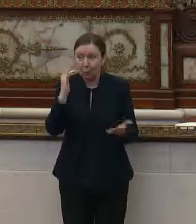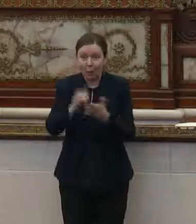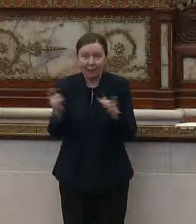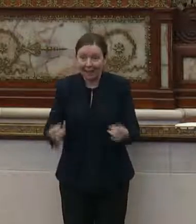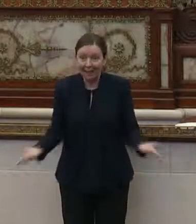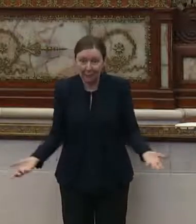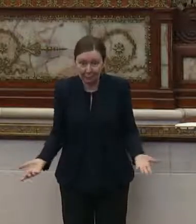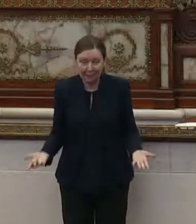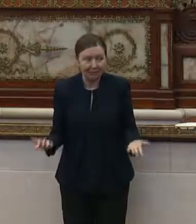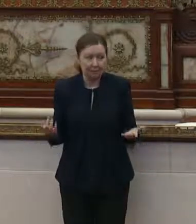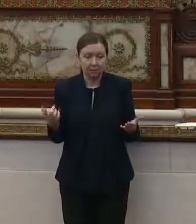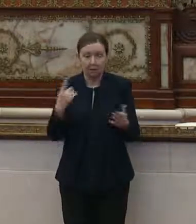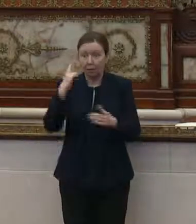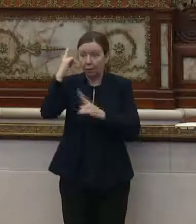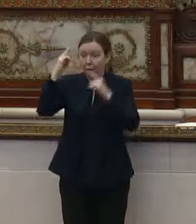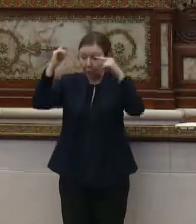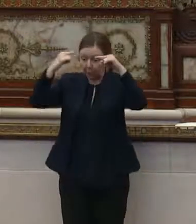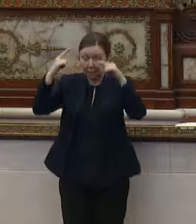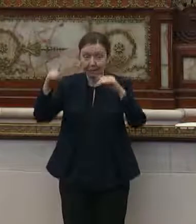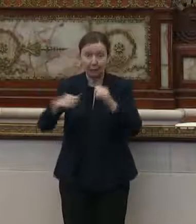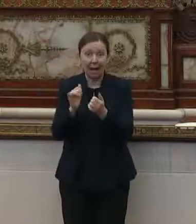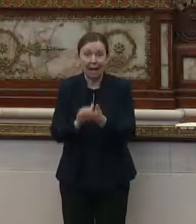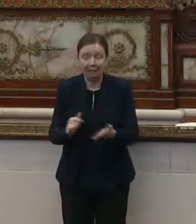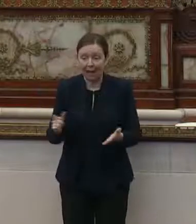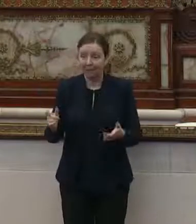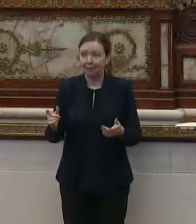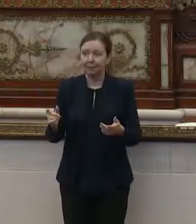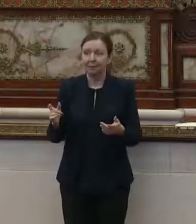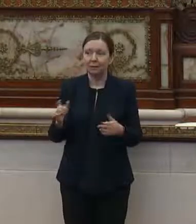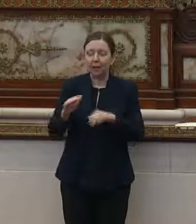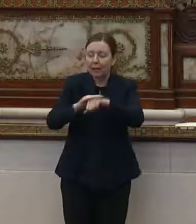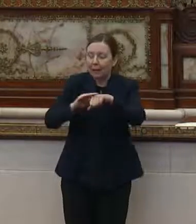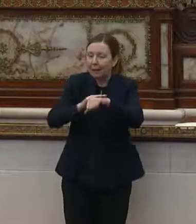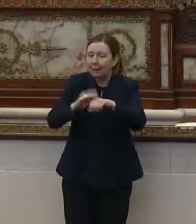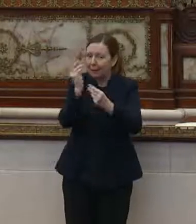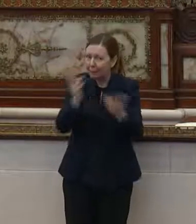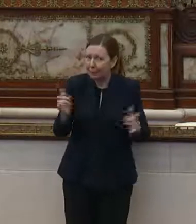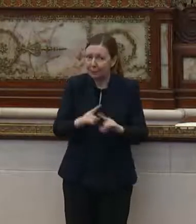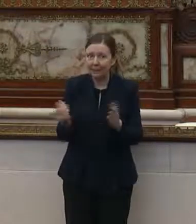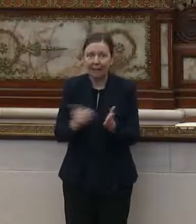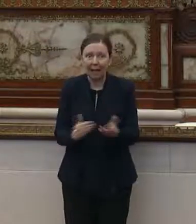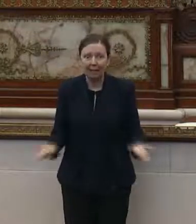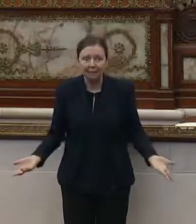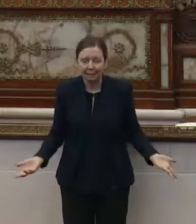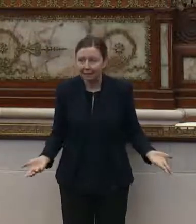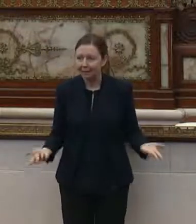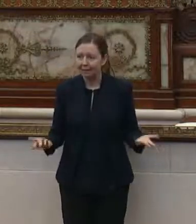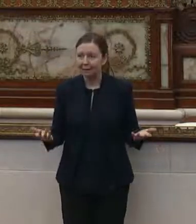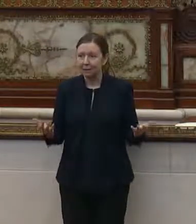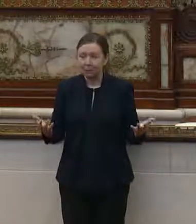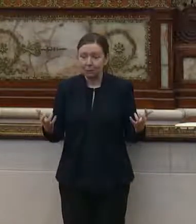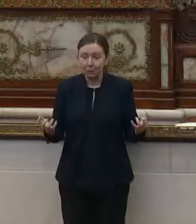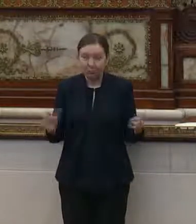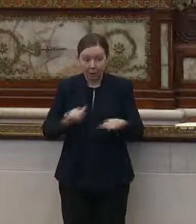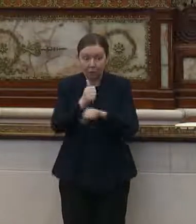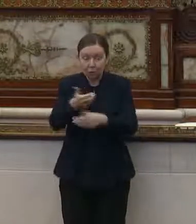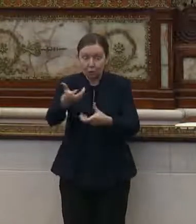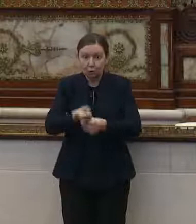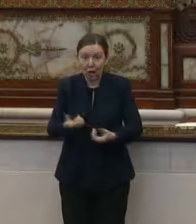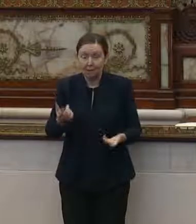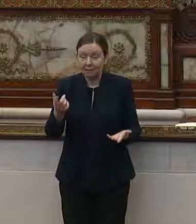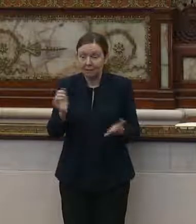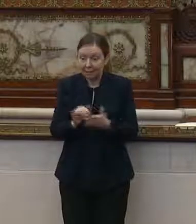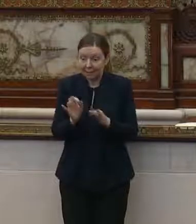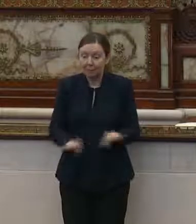place, what was the thought process behind that. So you're giving us surface level information, but again, if we're going to move in a position of restored trust, I think that